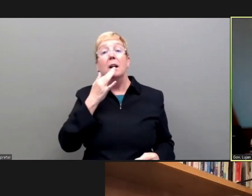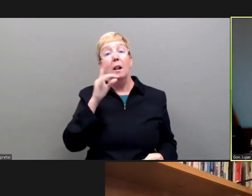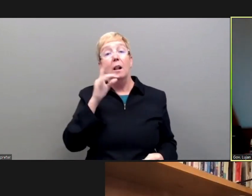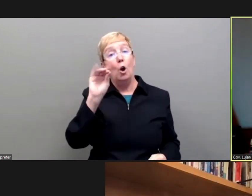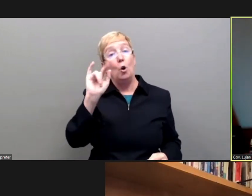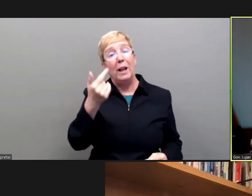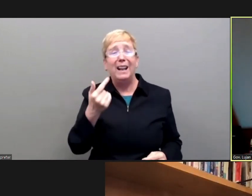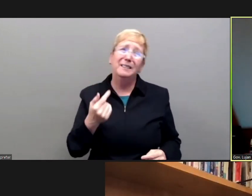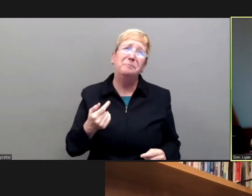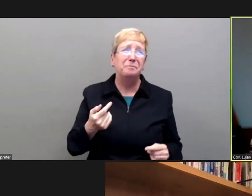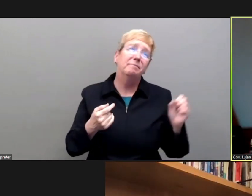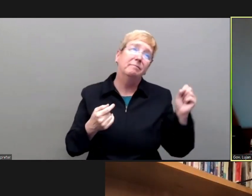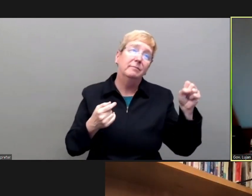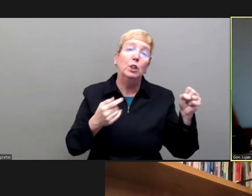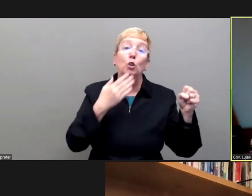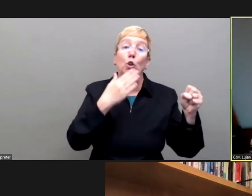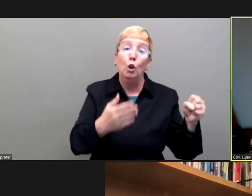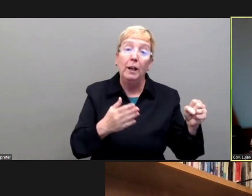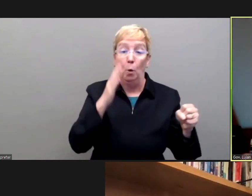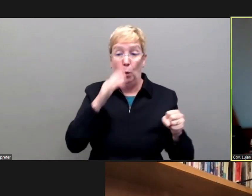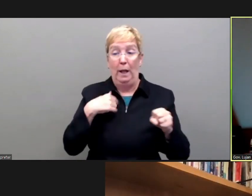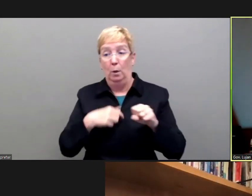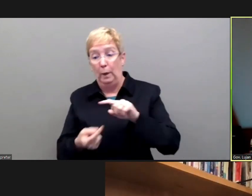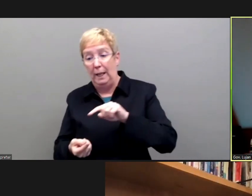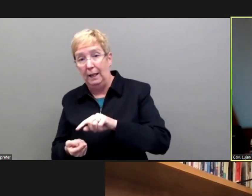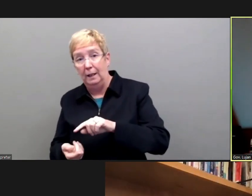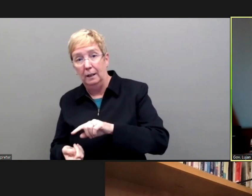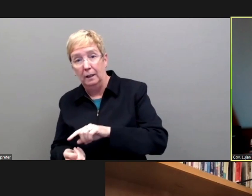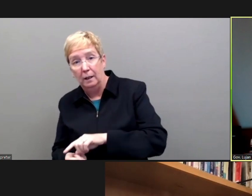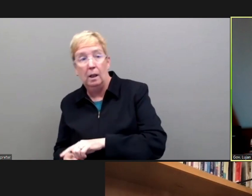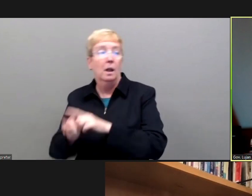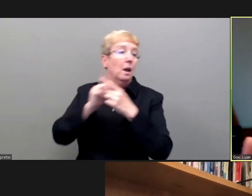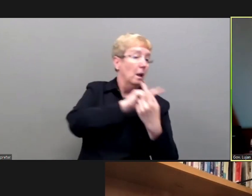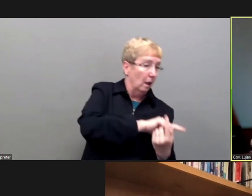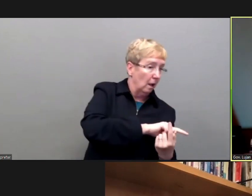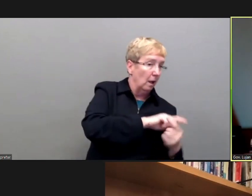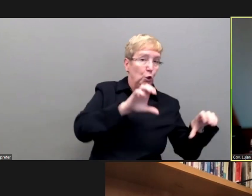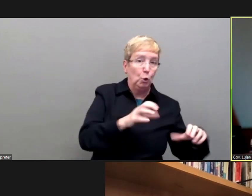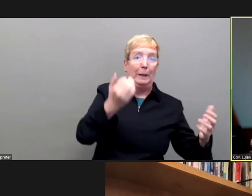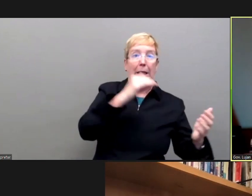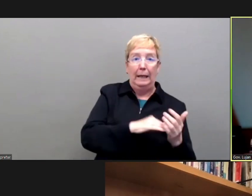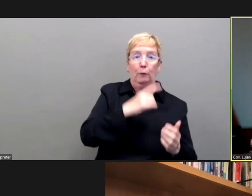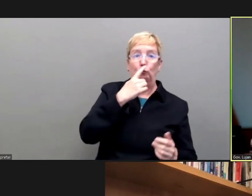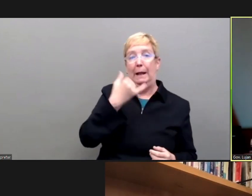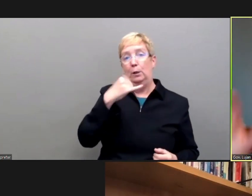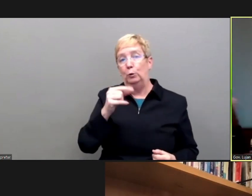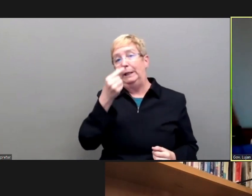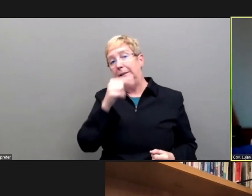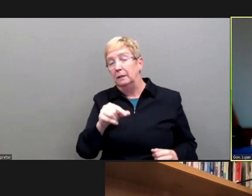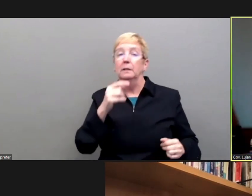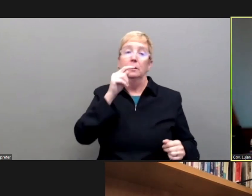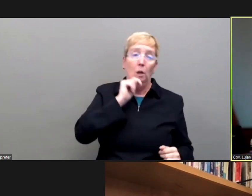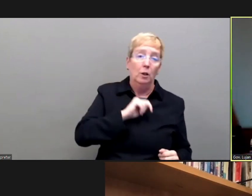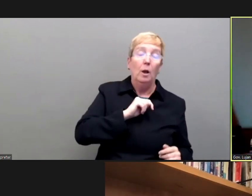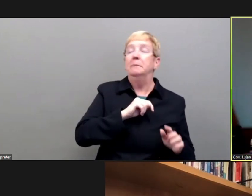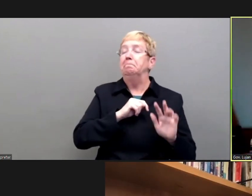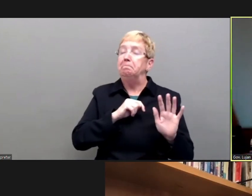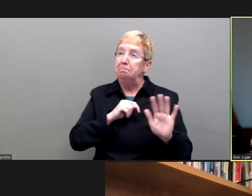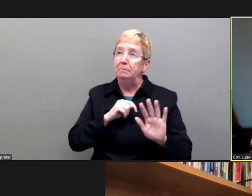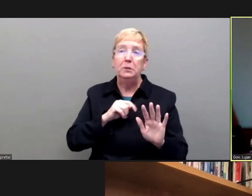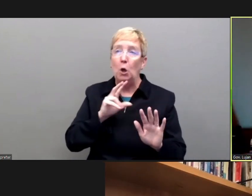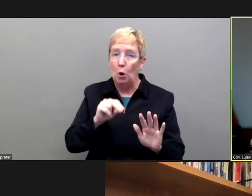effective. I don't see us using it now to determine making key decisions. The key decision is masks for